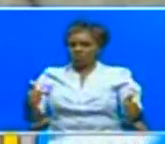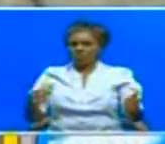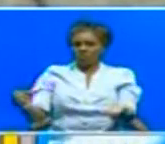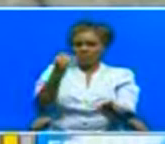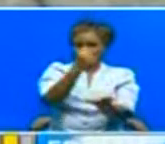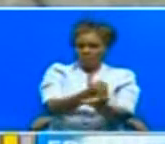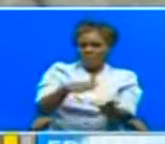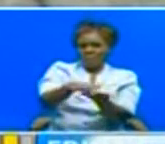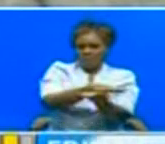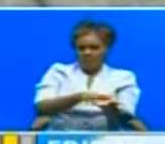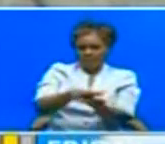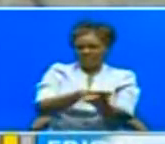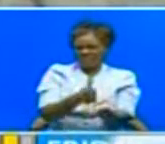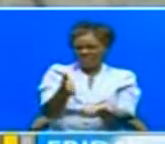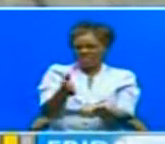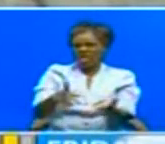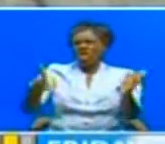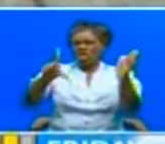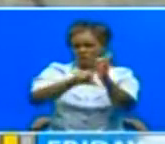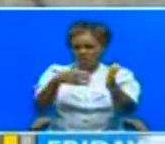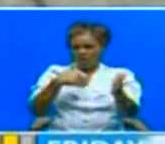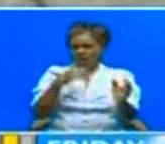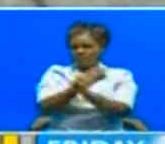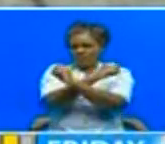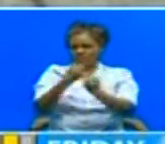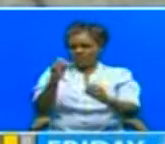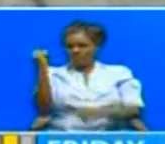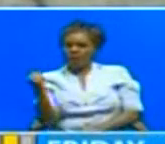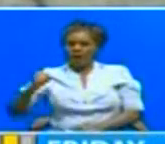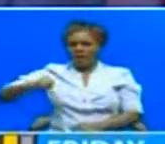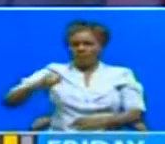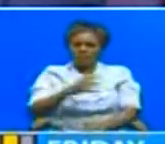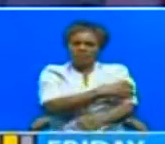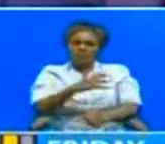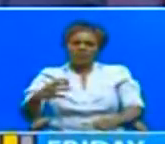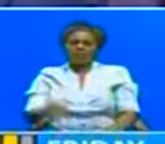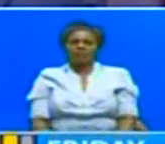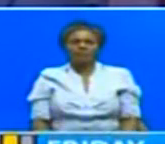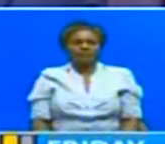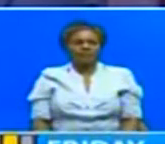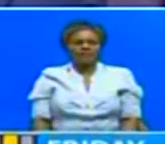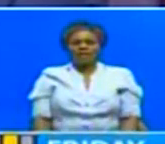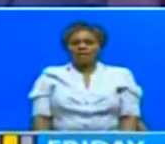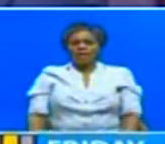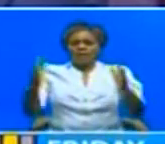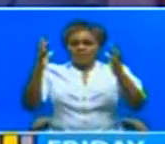on grounds that are not set out in law was an abuse of power. It's a big